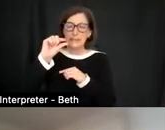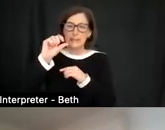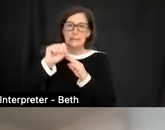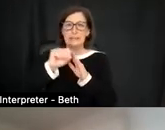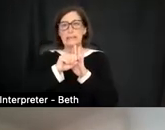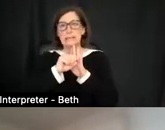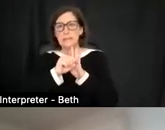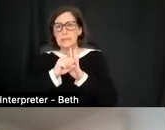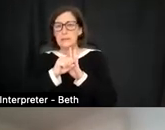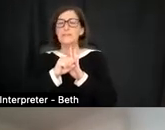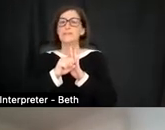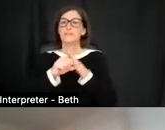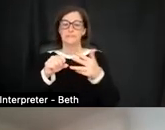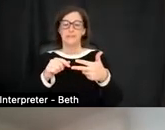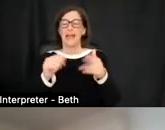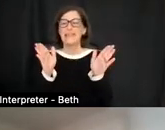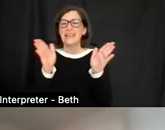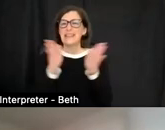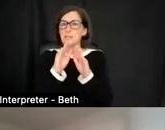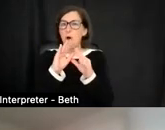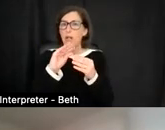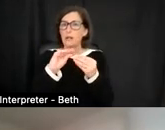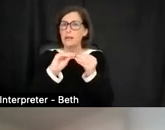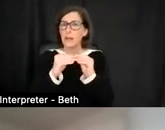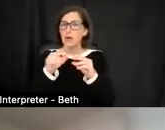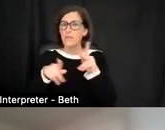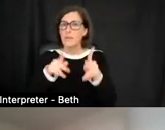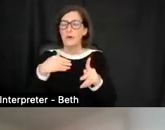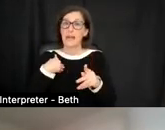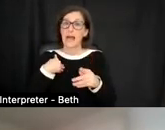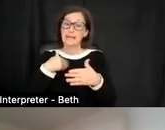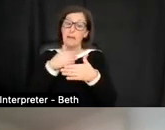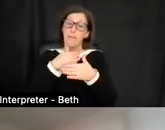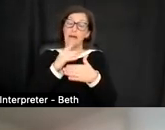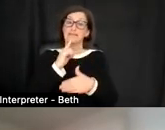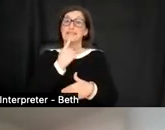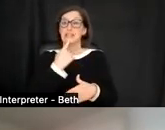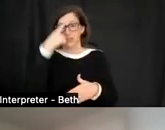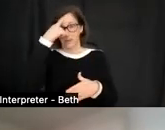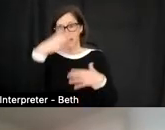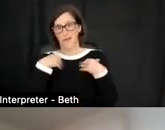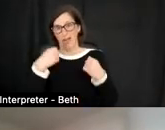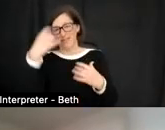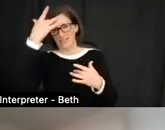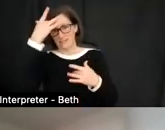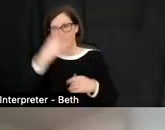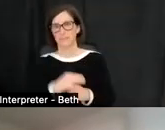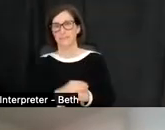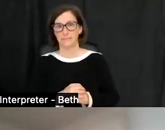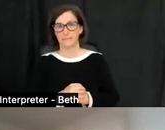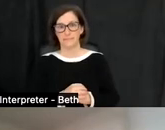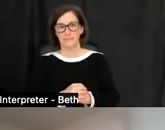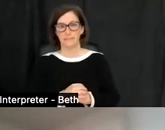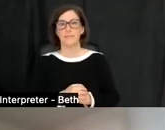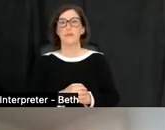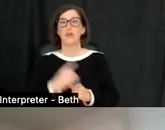have a small proportion of the population that has moderate to serious mental health conditions. So to be